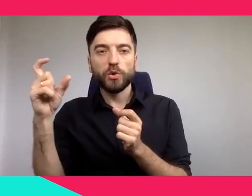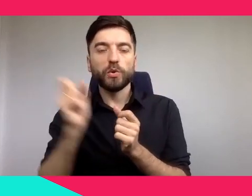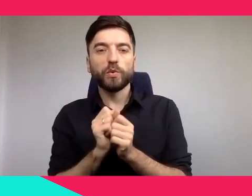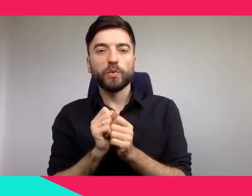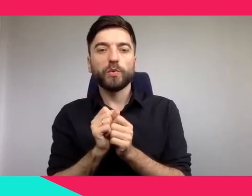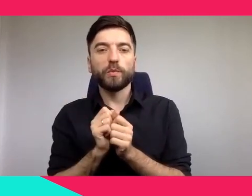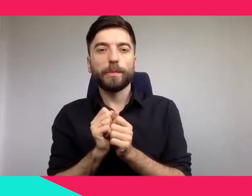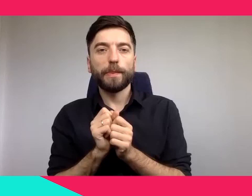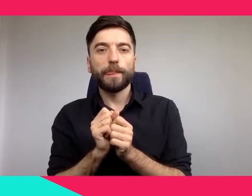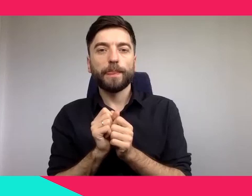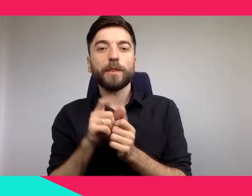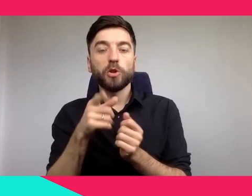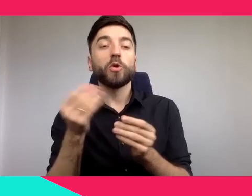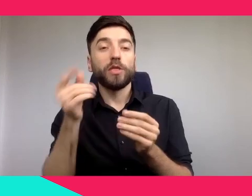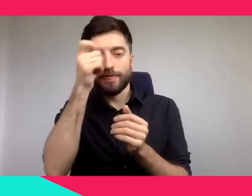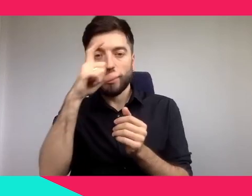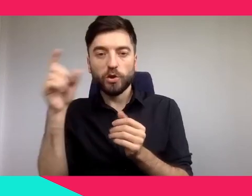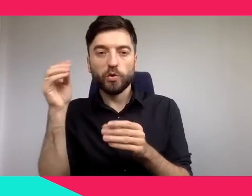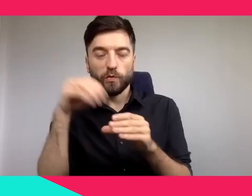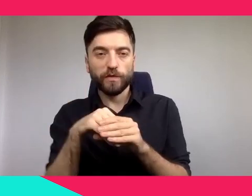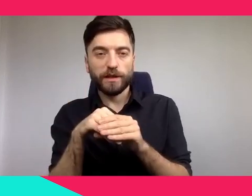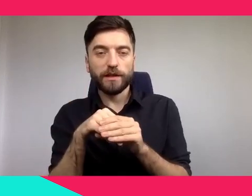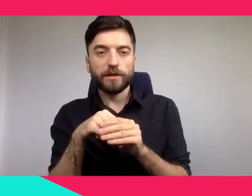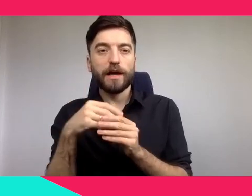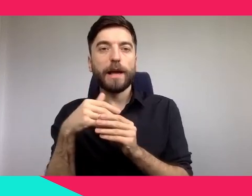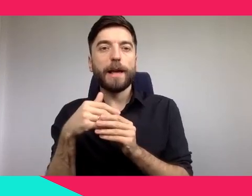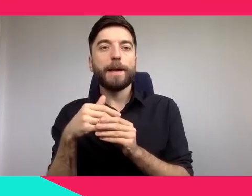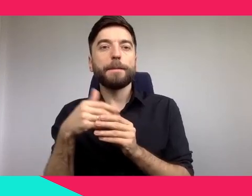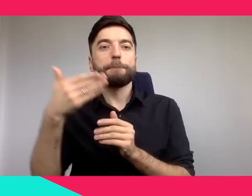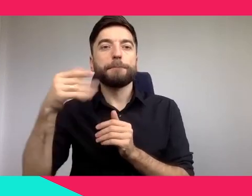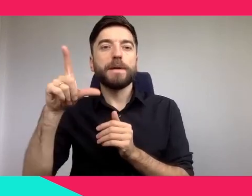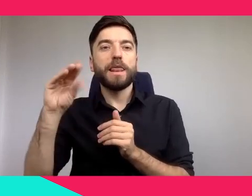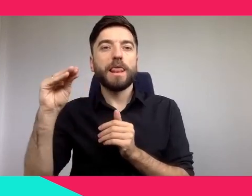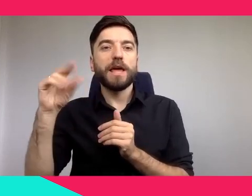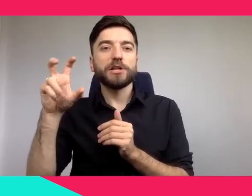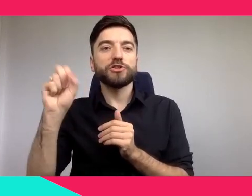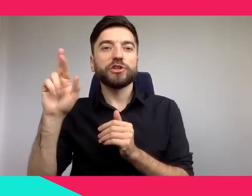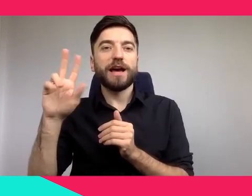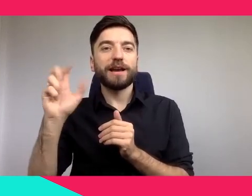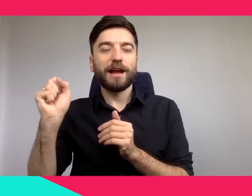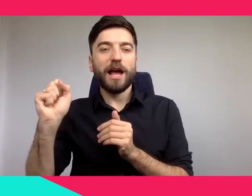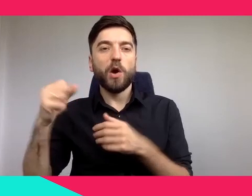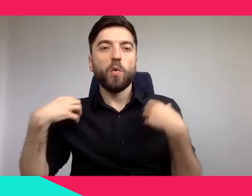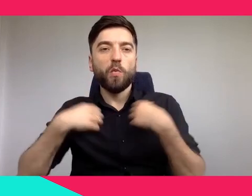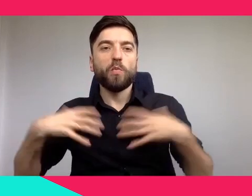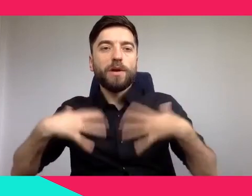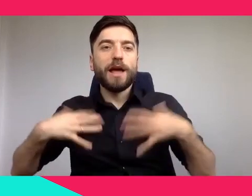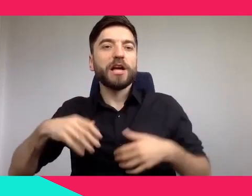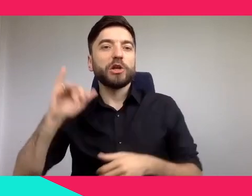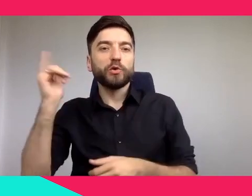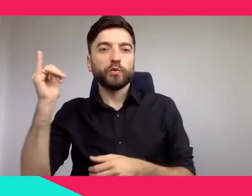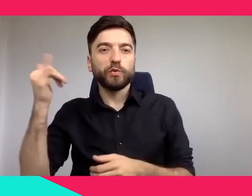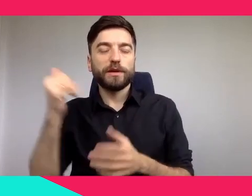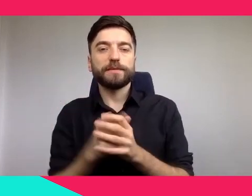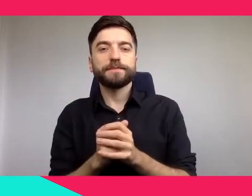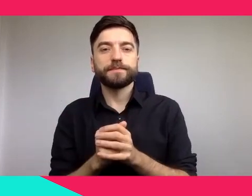reproduction by visitors online was that the milkmaid, everyone thinks that the entire painting is yellow because